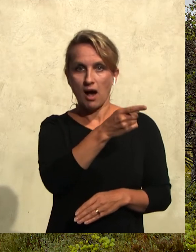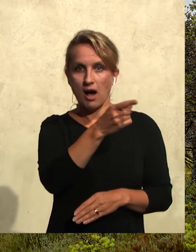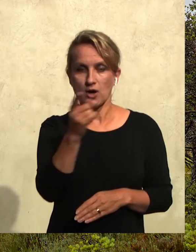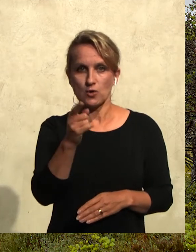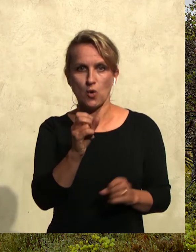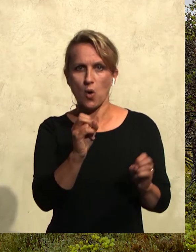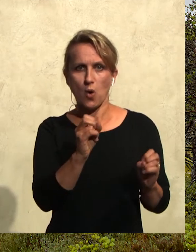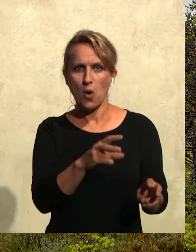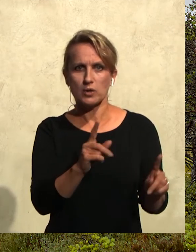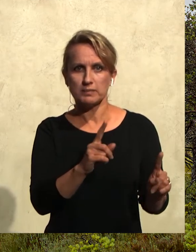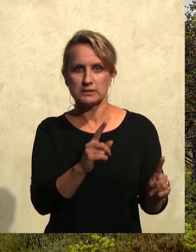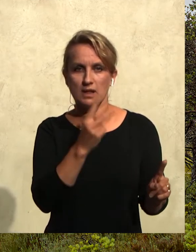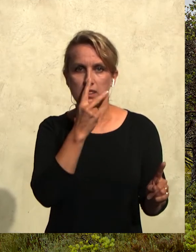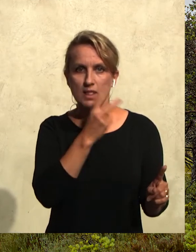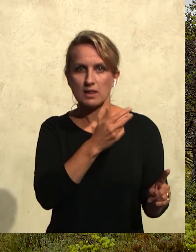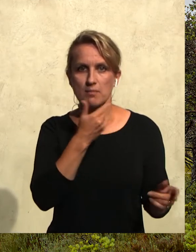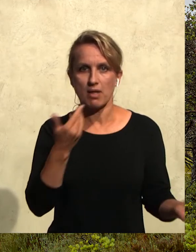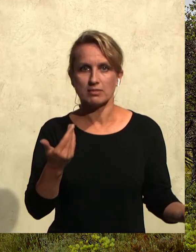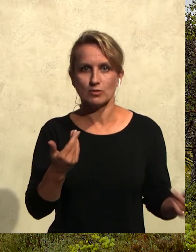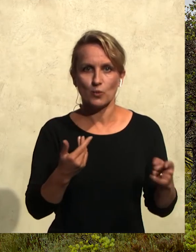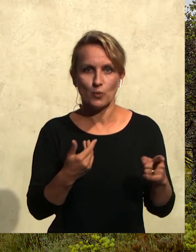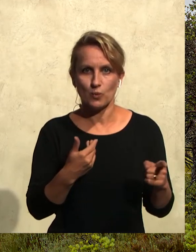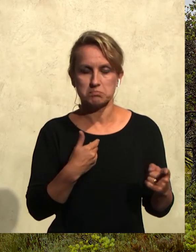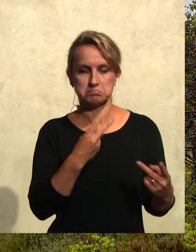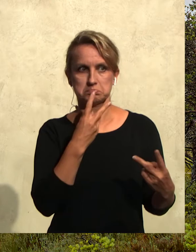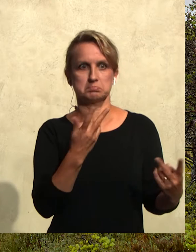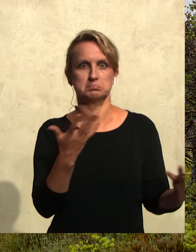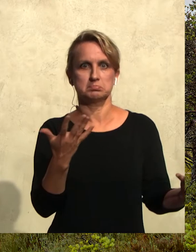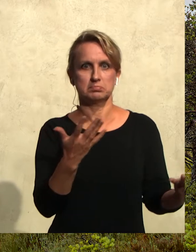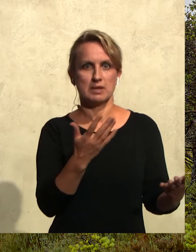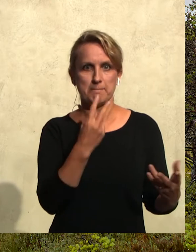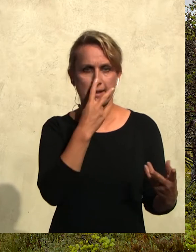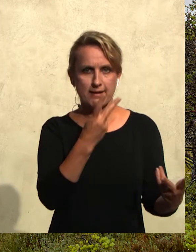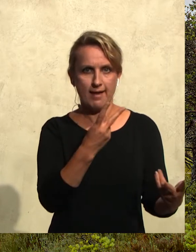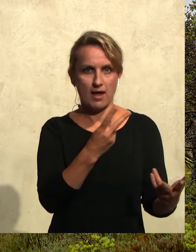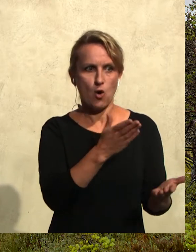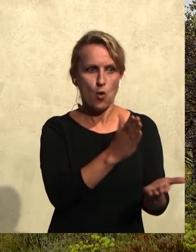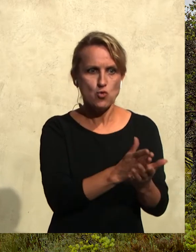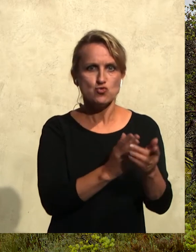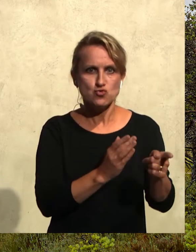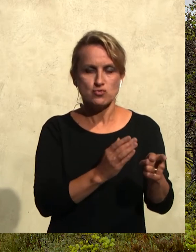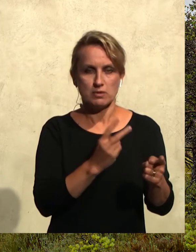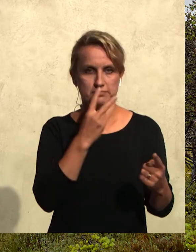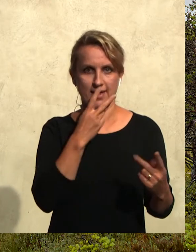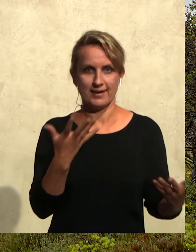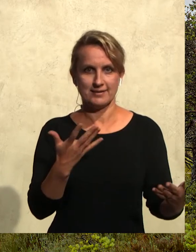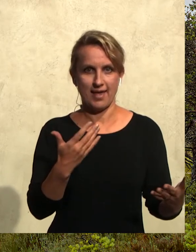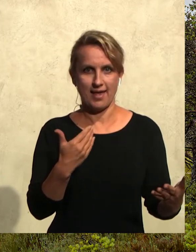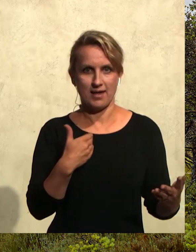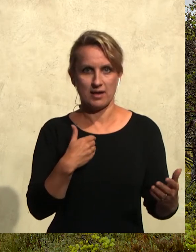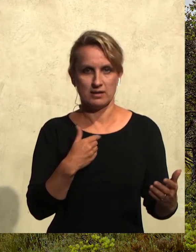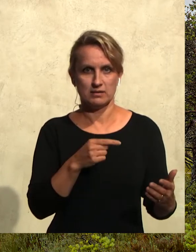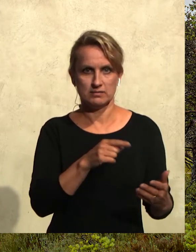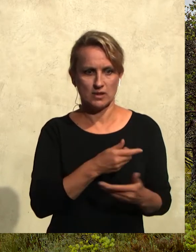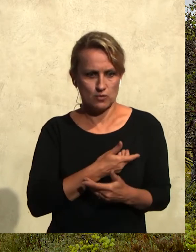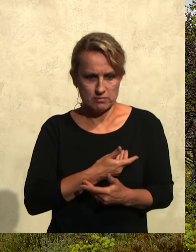The signs and symptoms often set in before you even know about it. And severe cases or course